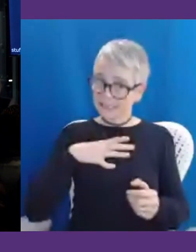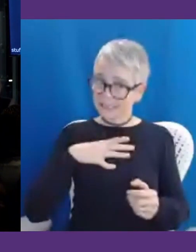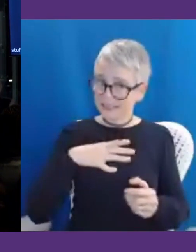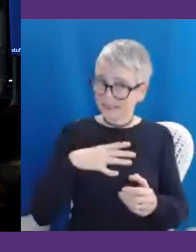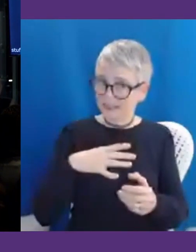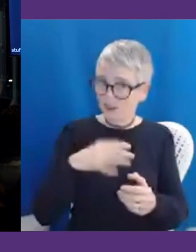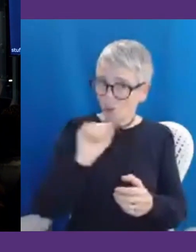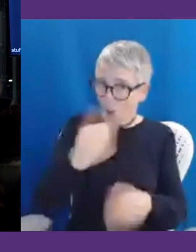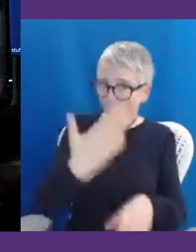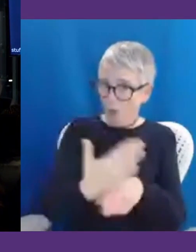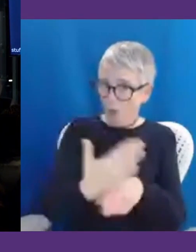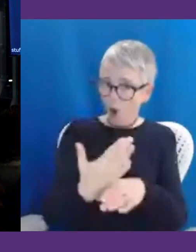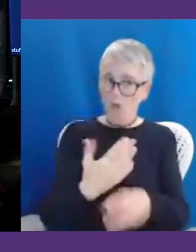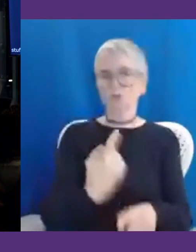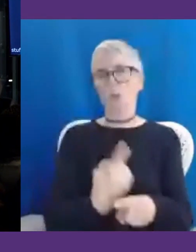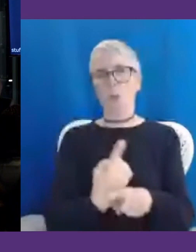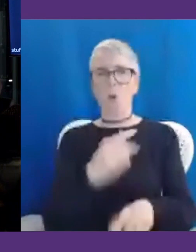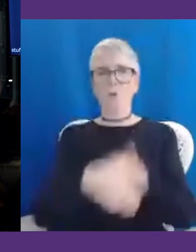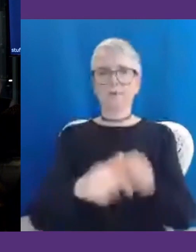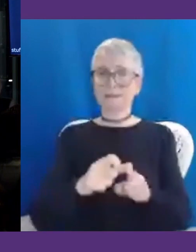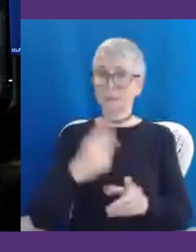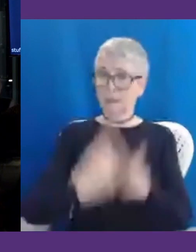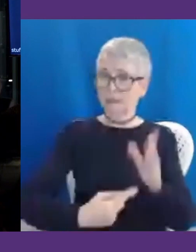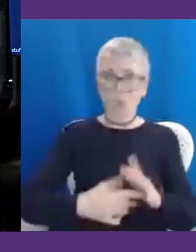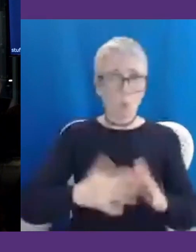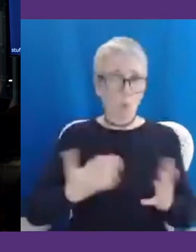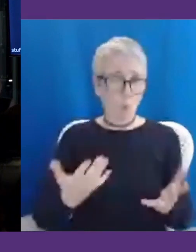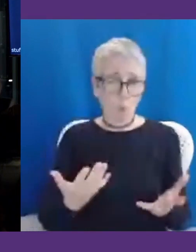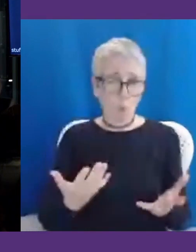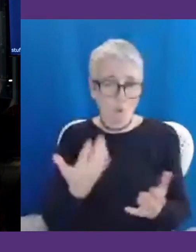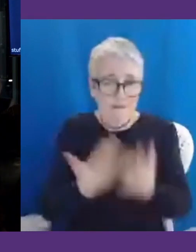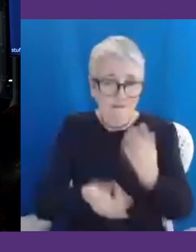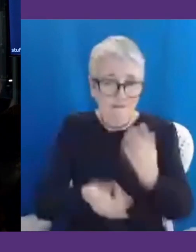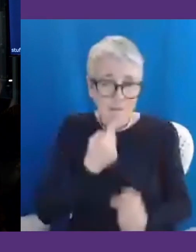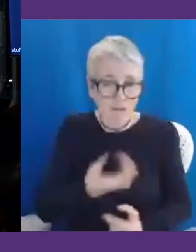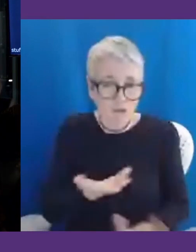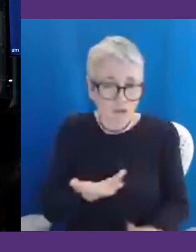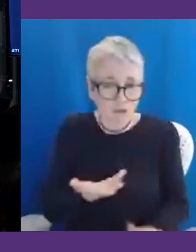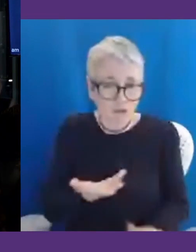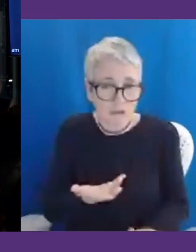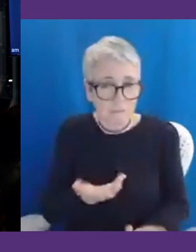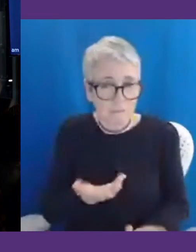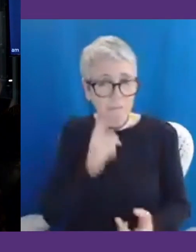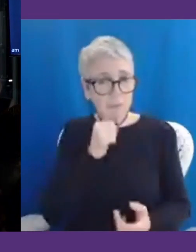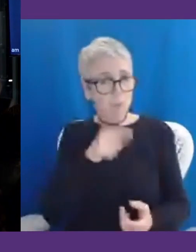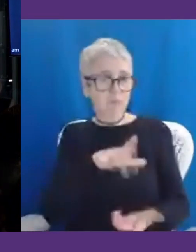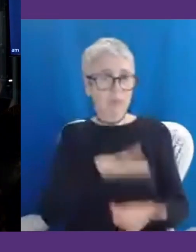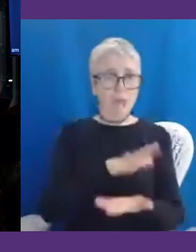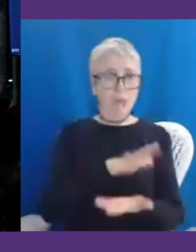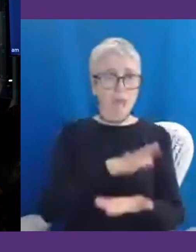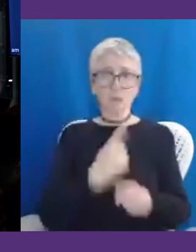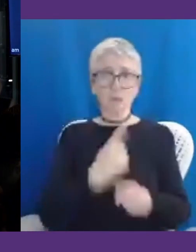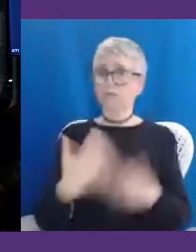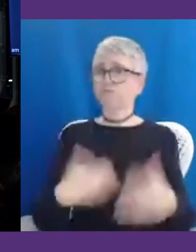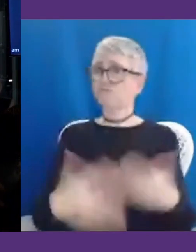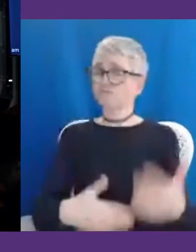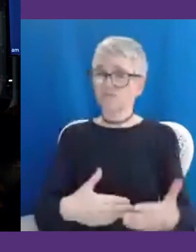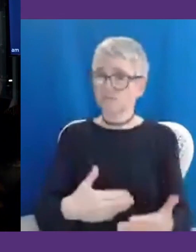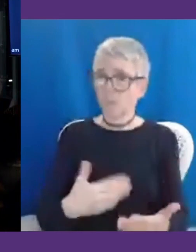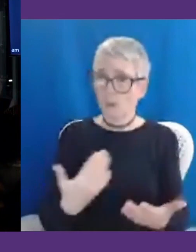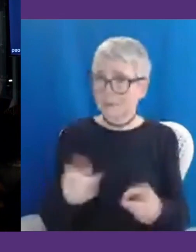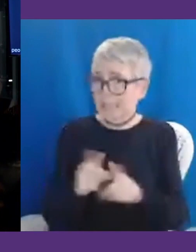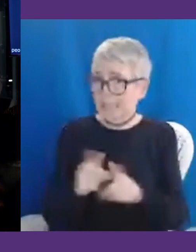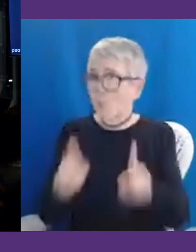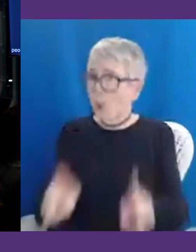the breadth of diversity, were people comfortable talking about disability in the way that they might have been about gender, or was there? I think gender